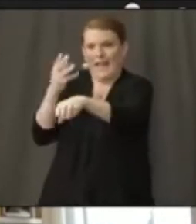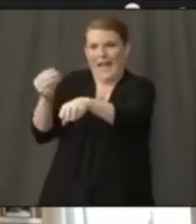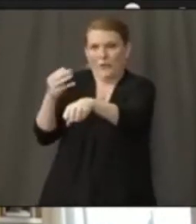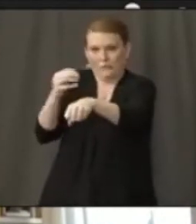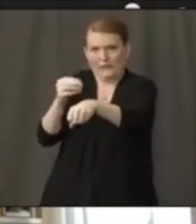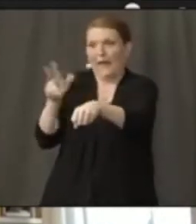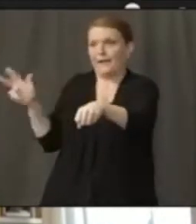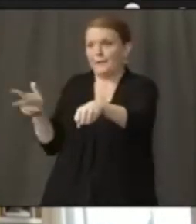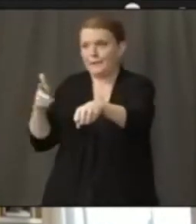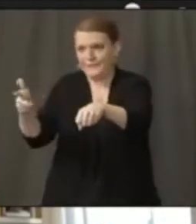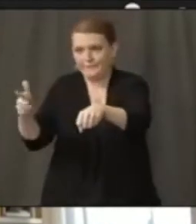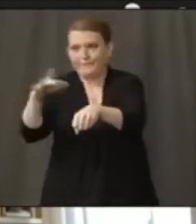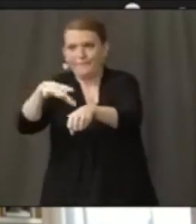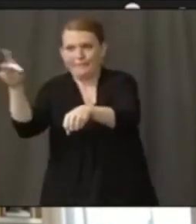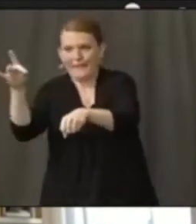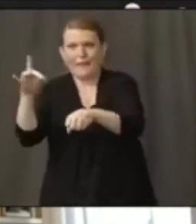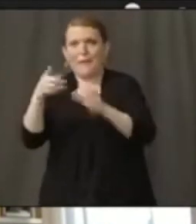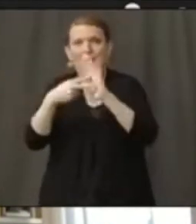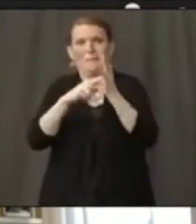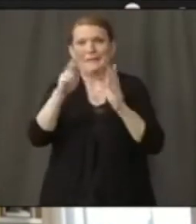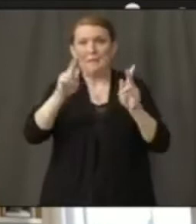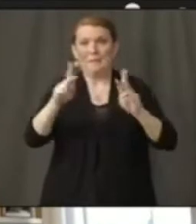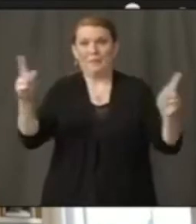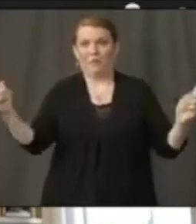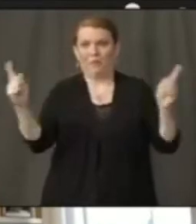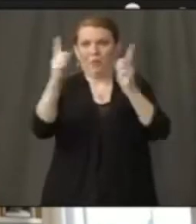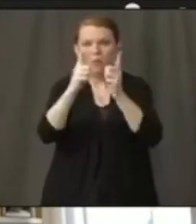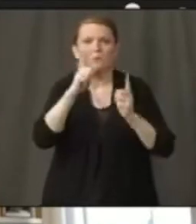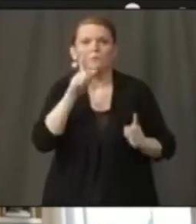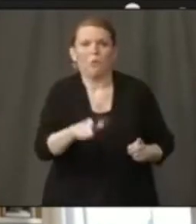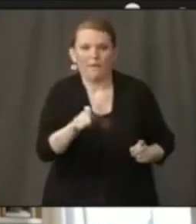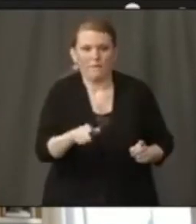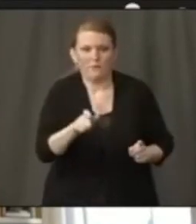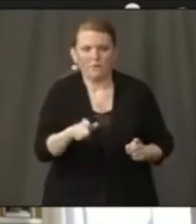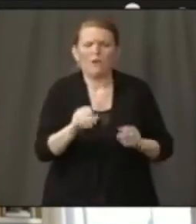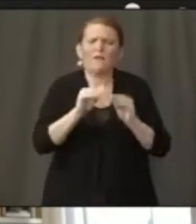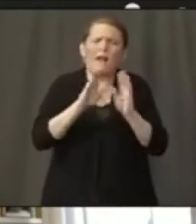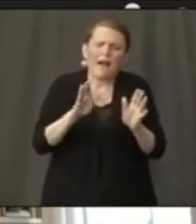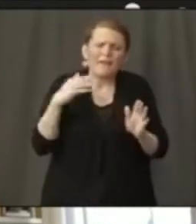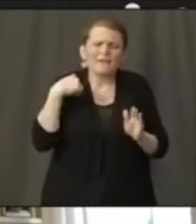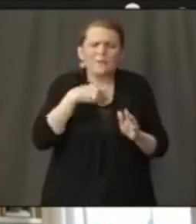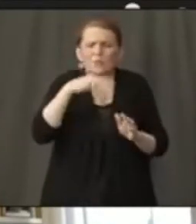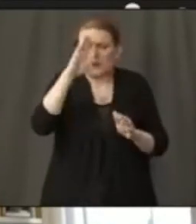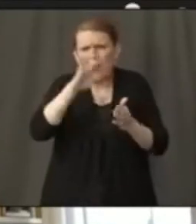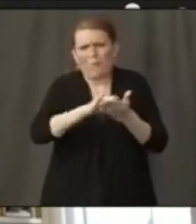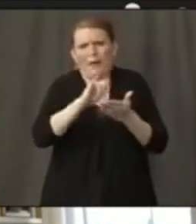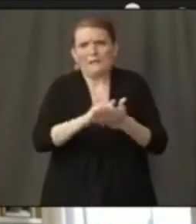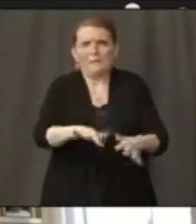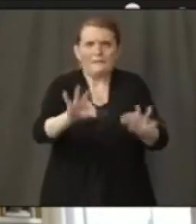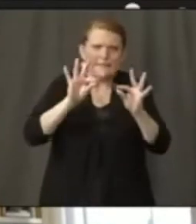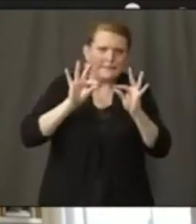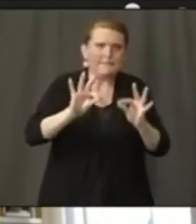had to, in fact, send a message to our customers this past weekend to really be mindful of social